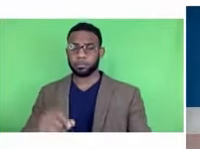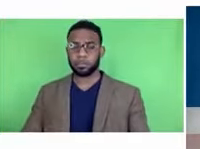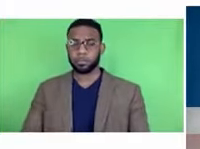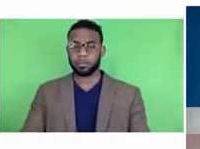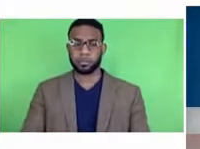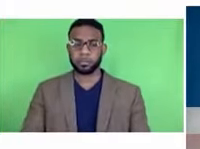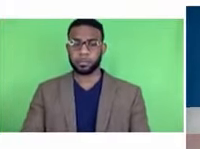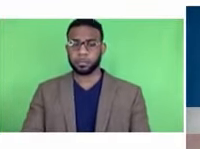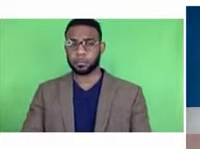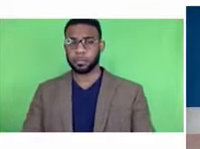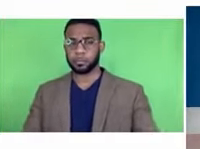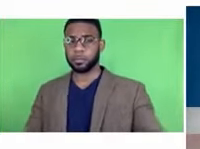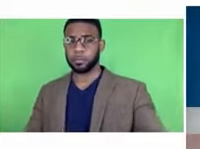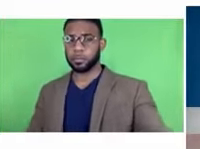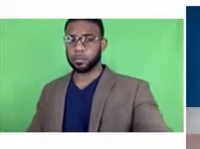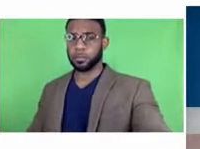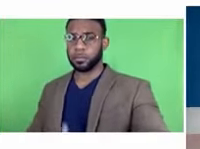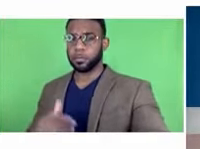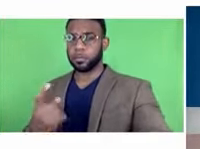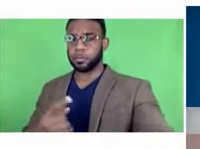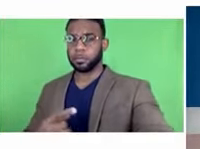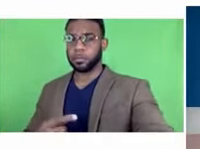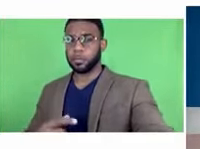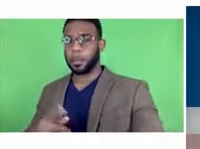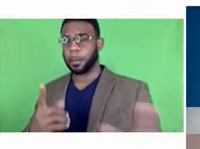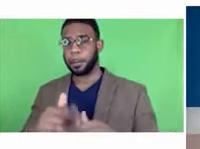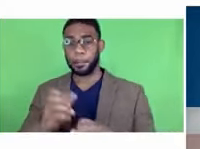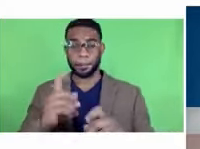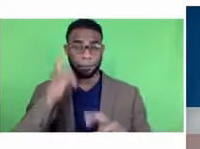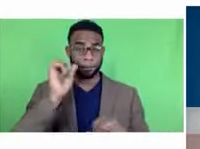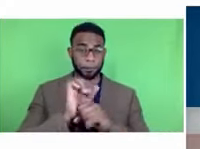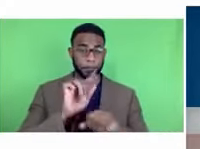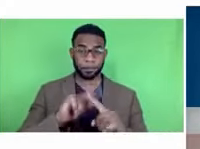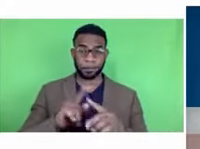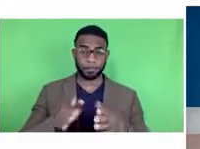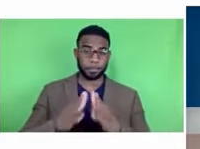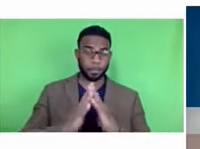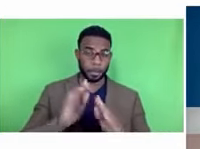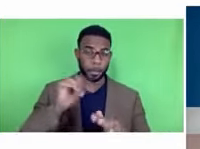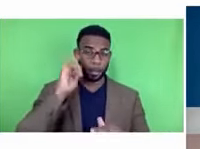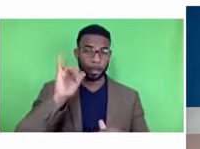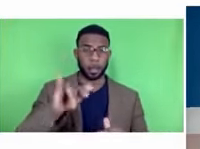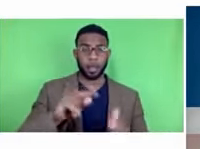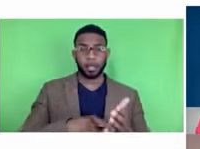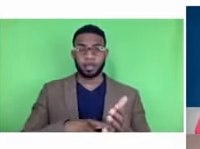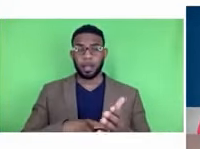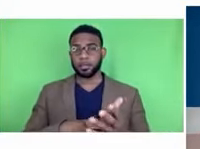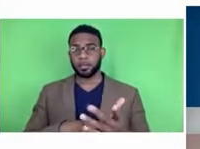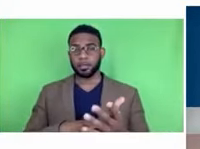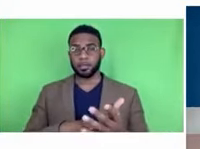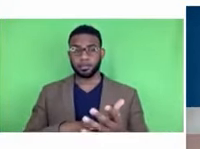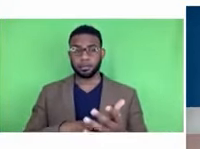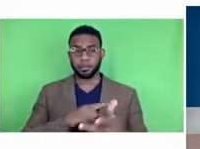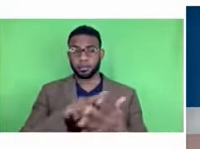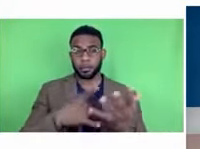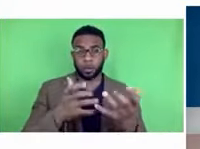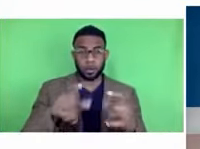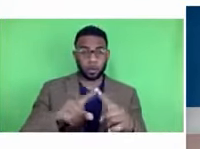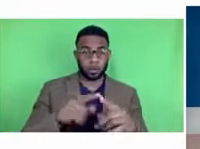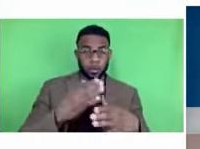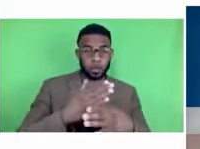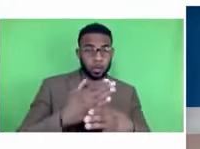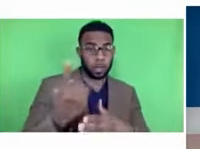provider, and what is inappropriate to share? Like what is it okay for an employer to ask in terms of, you know, them wanting you to disclose